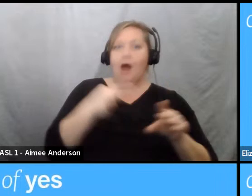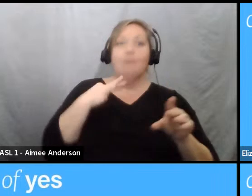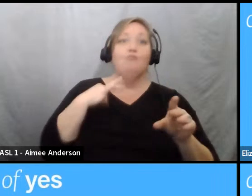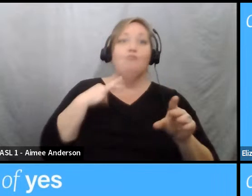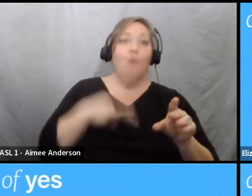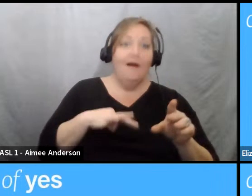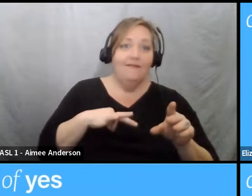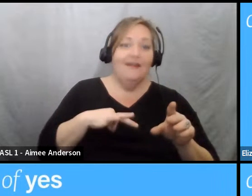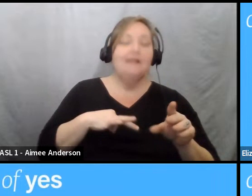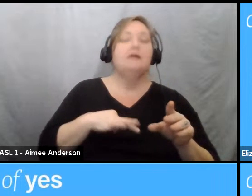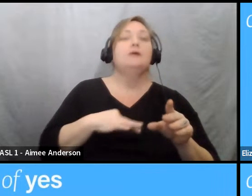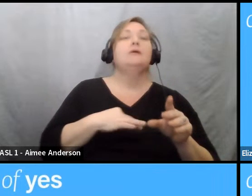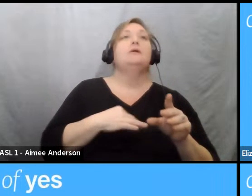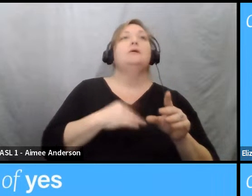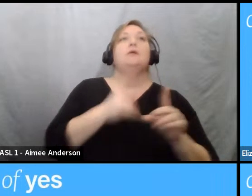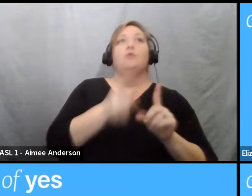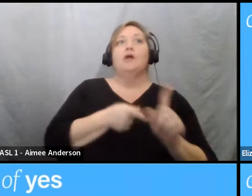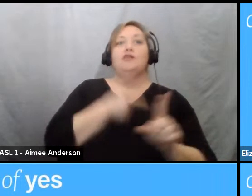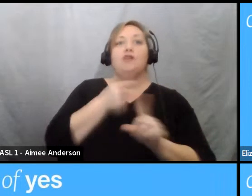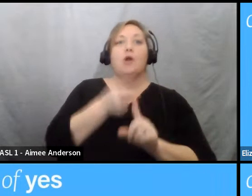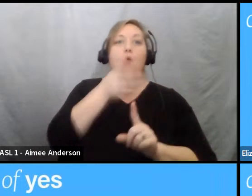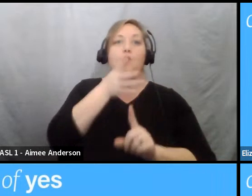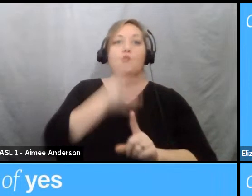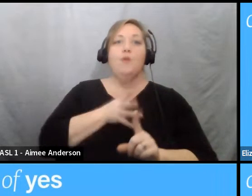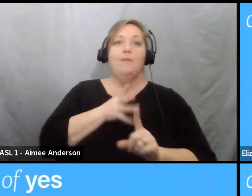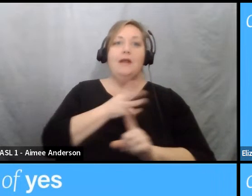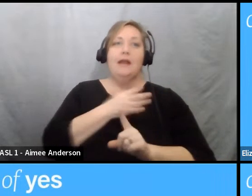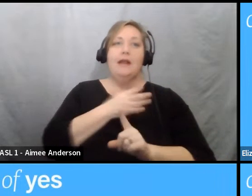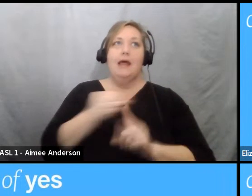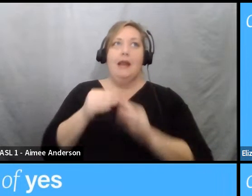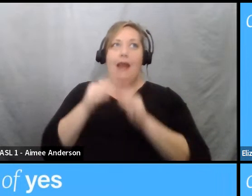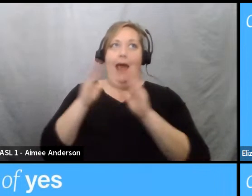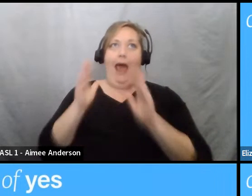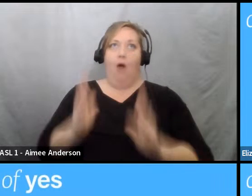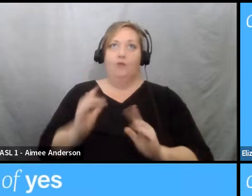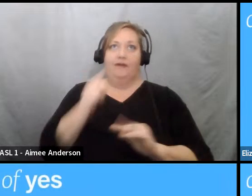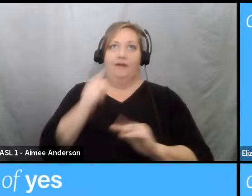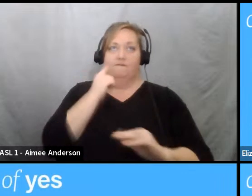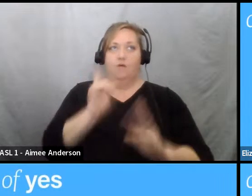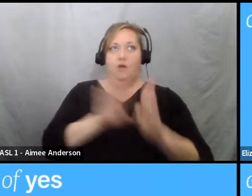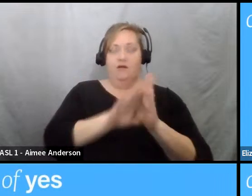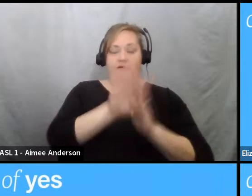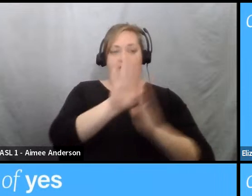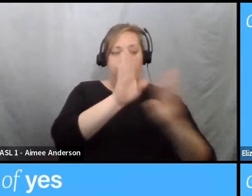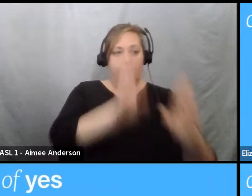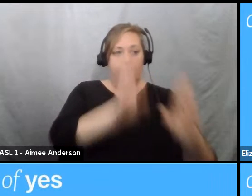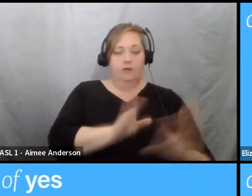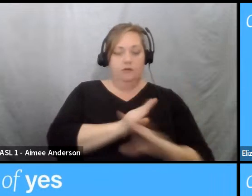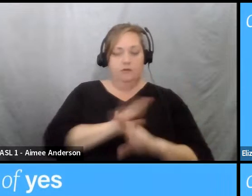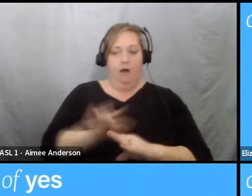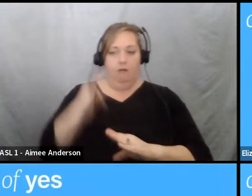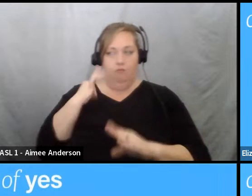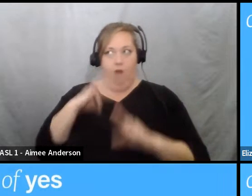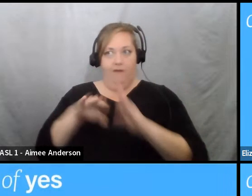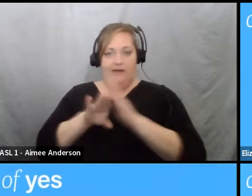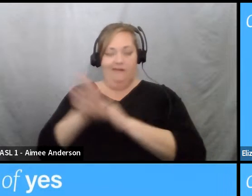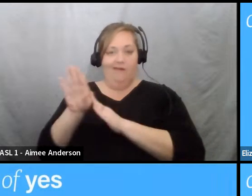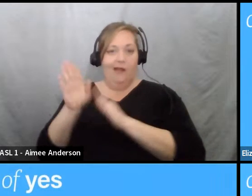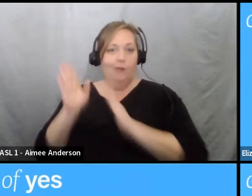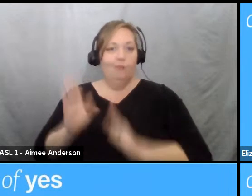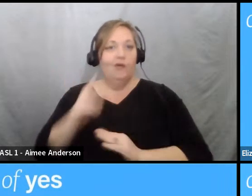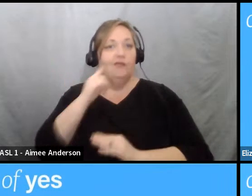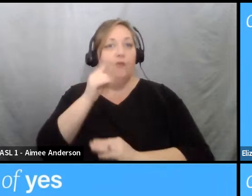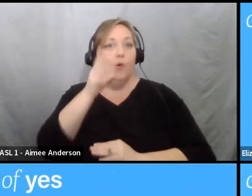as far as targeting women in housing, for developers, nonprofit developers, for women